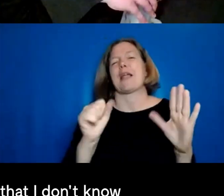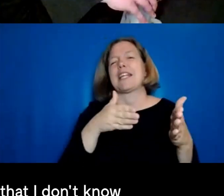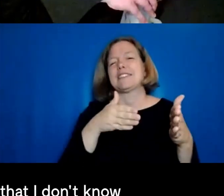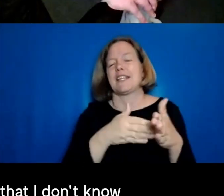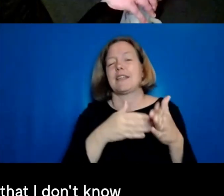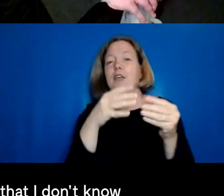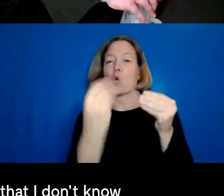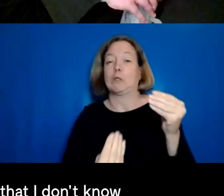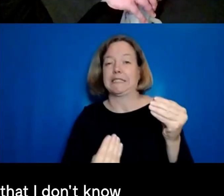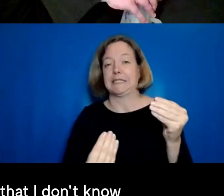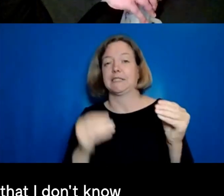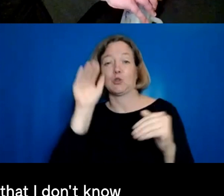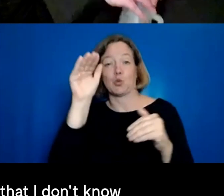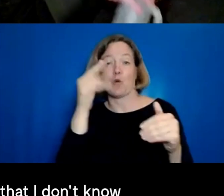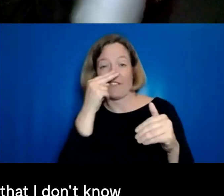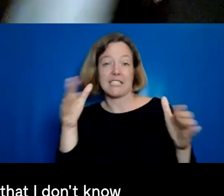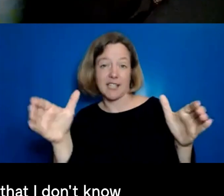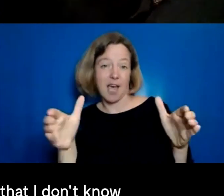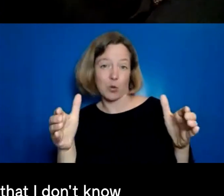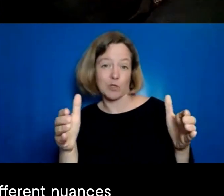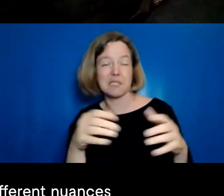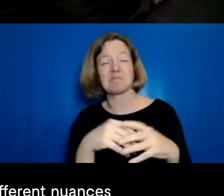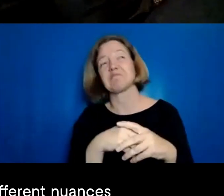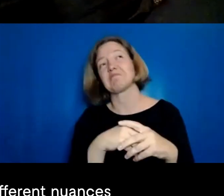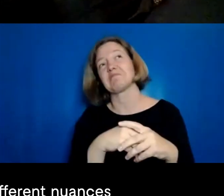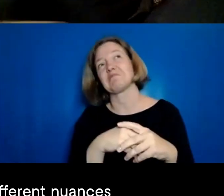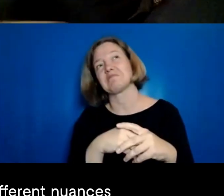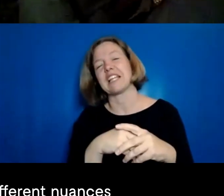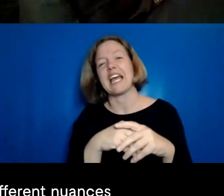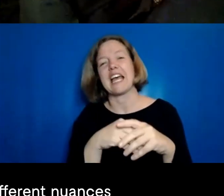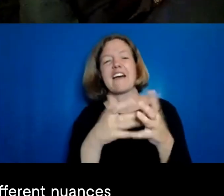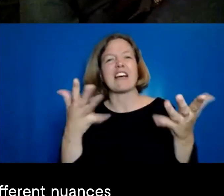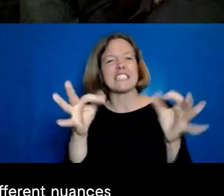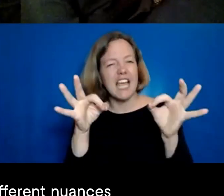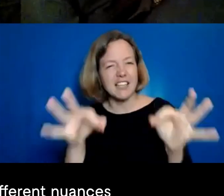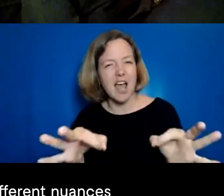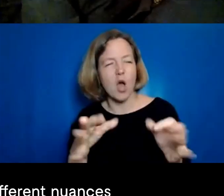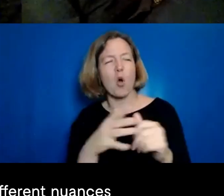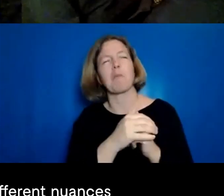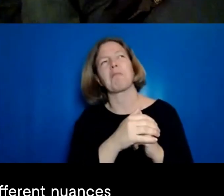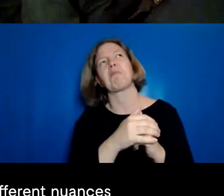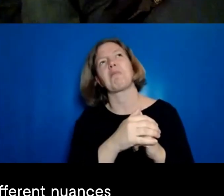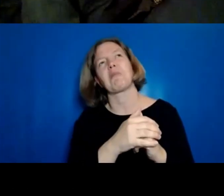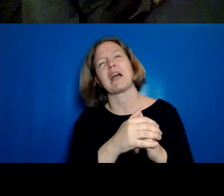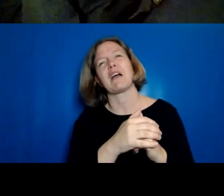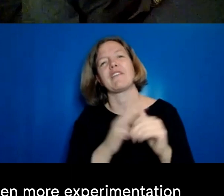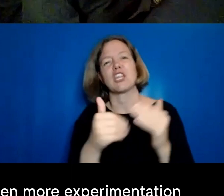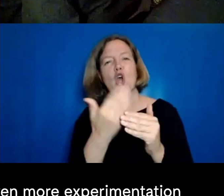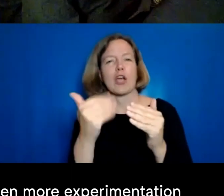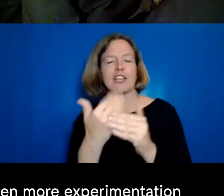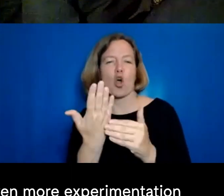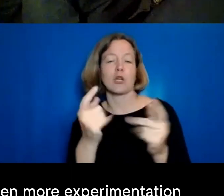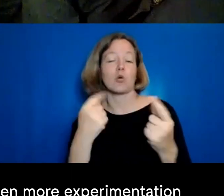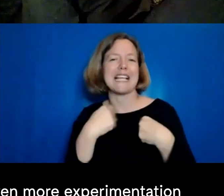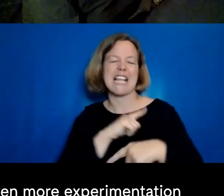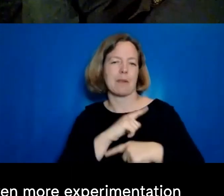this vision that I don't know how it would be to implement and what the different nuances are for different countries. But I